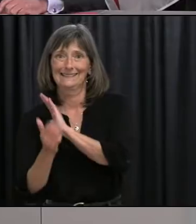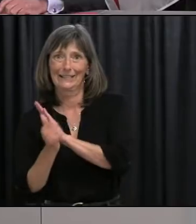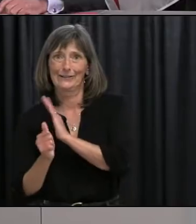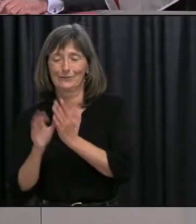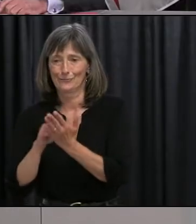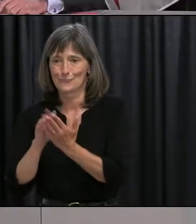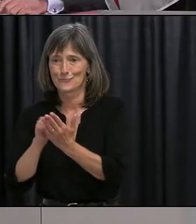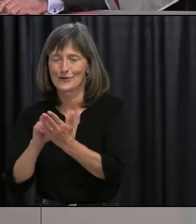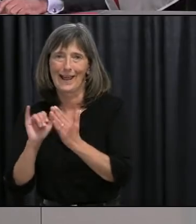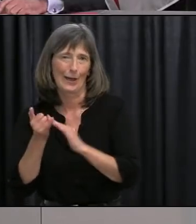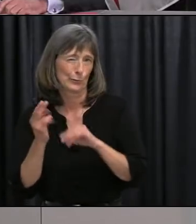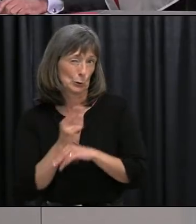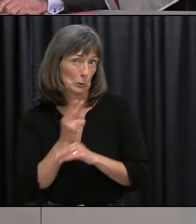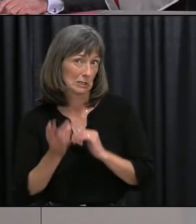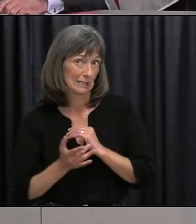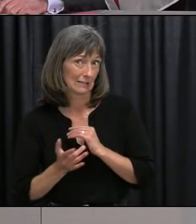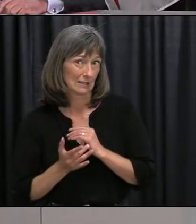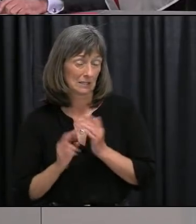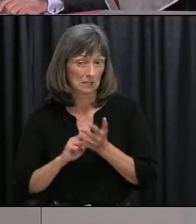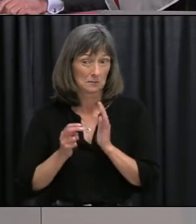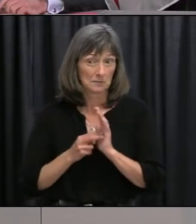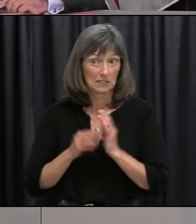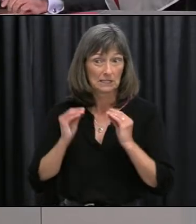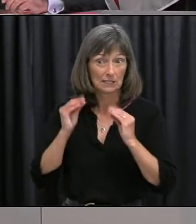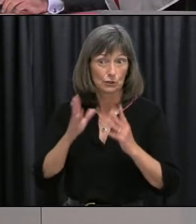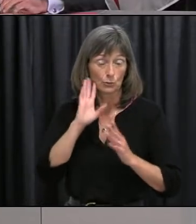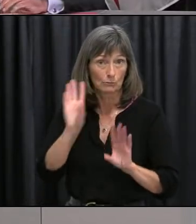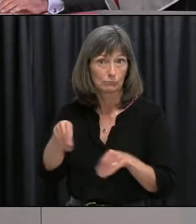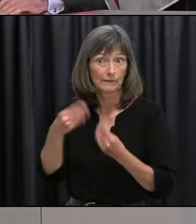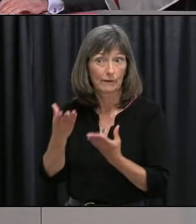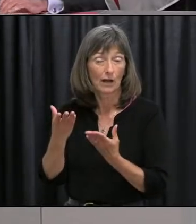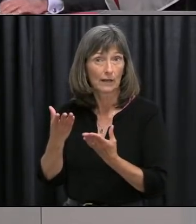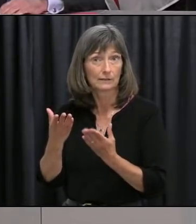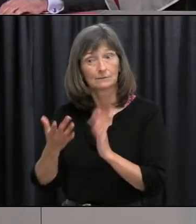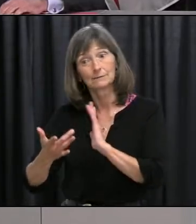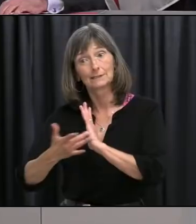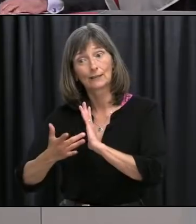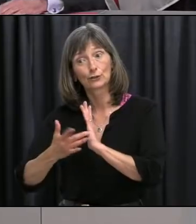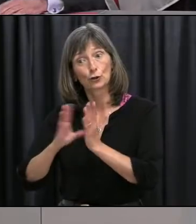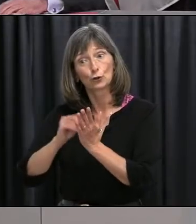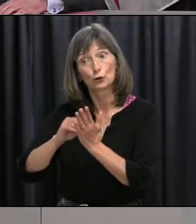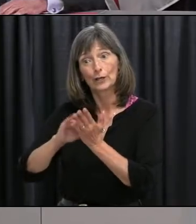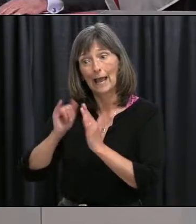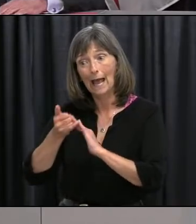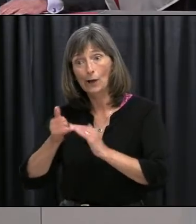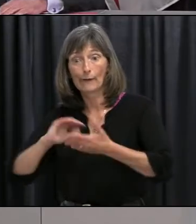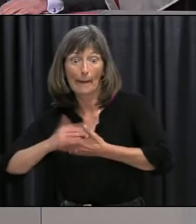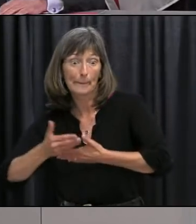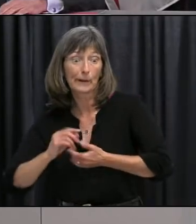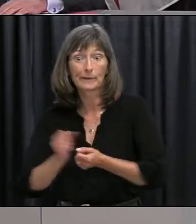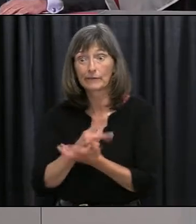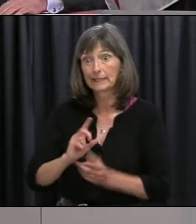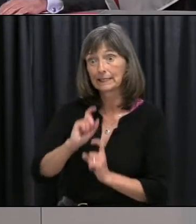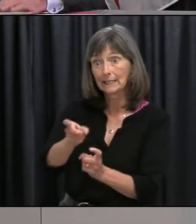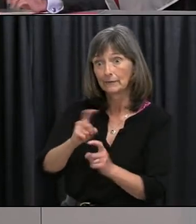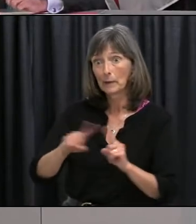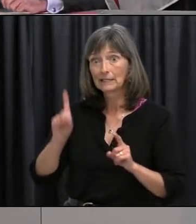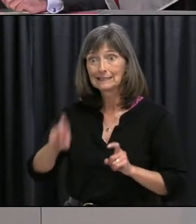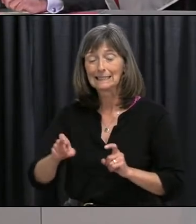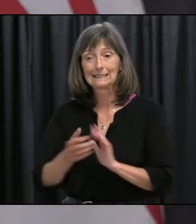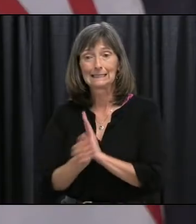and virtual teaching practices be provided to go along with all these laptops that are being purchased for teachers and